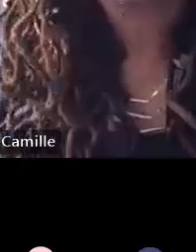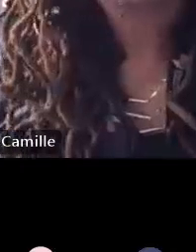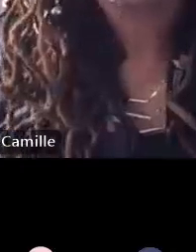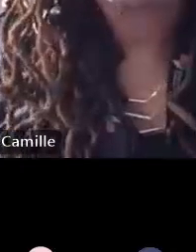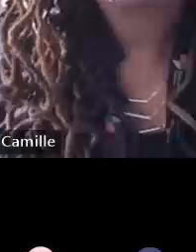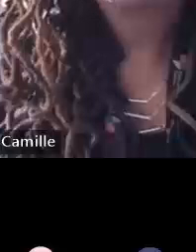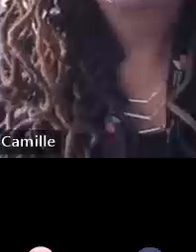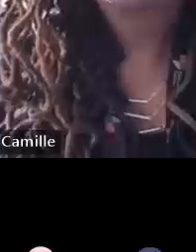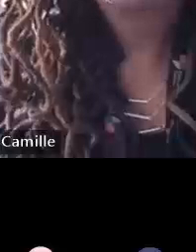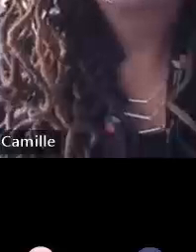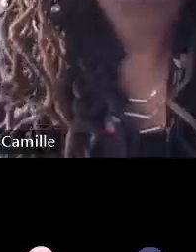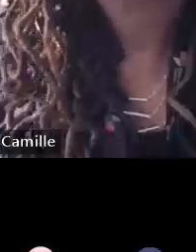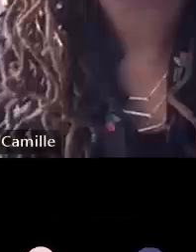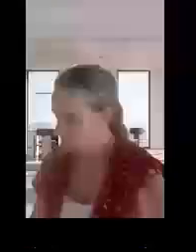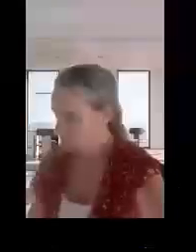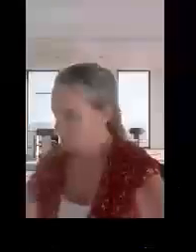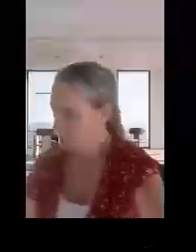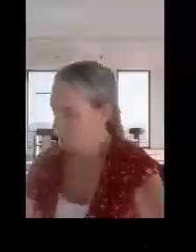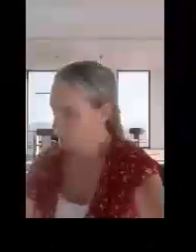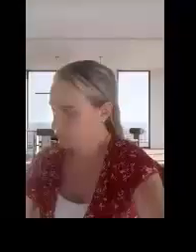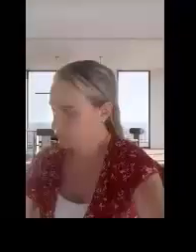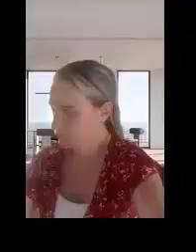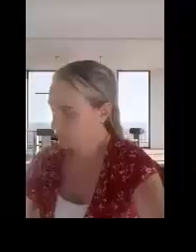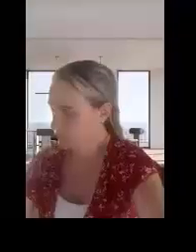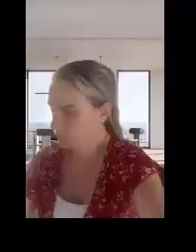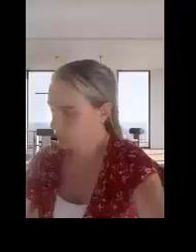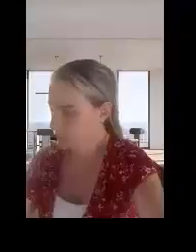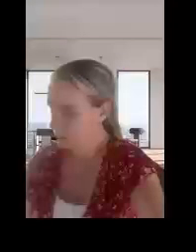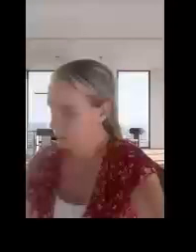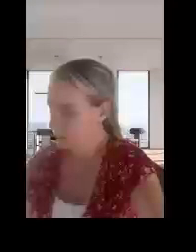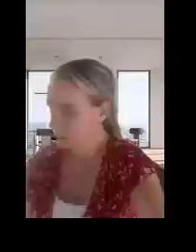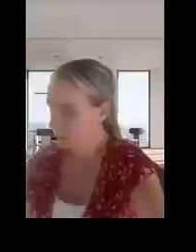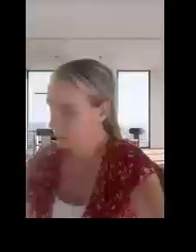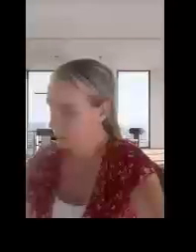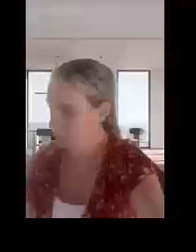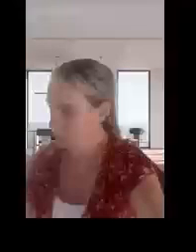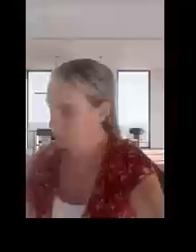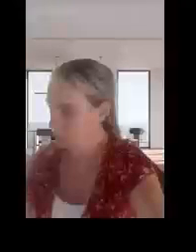I just want to get the title right. So this is business case 1132,